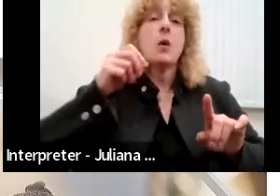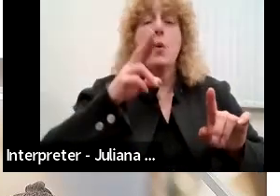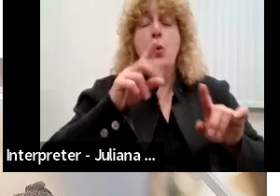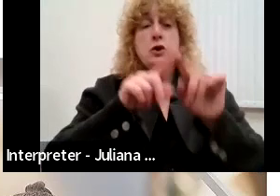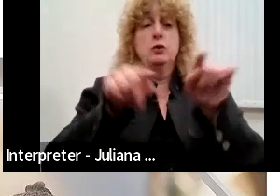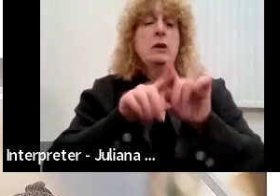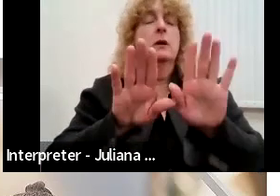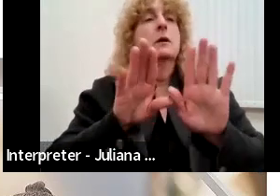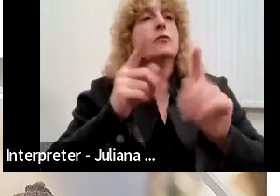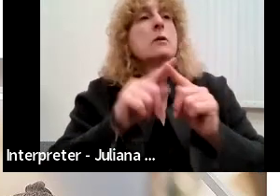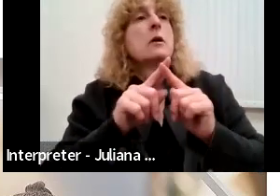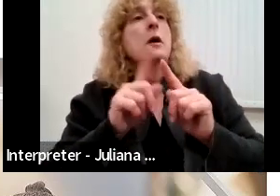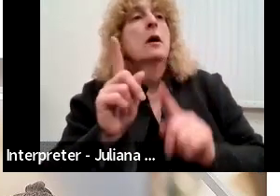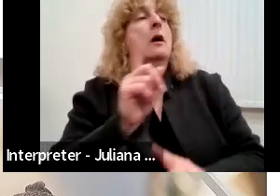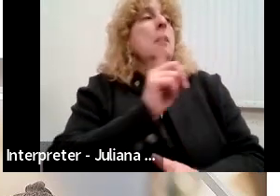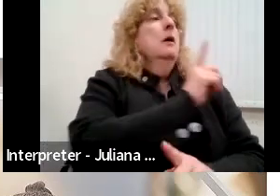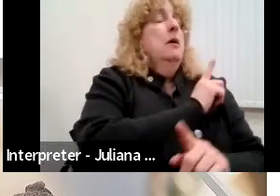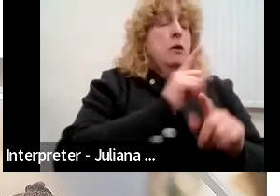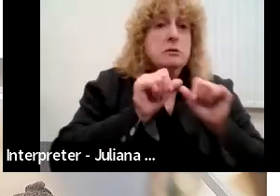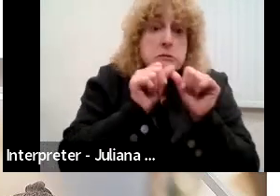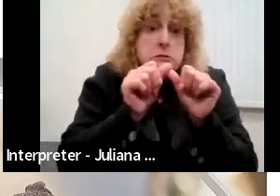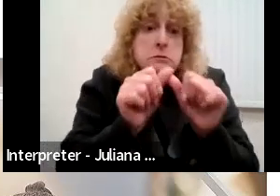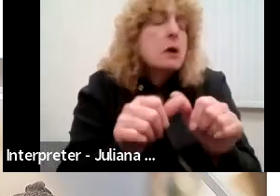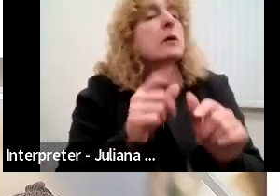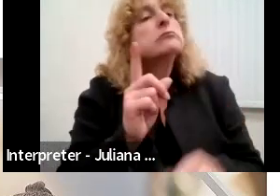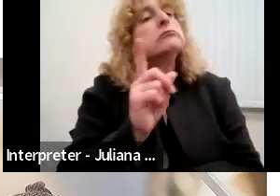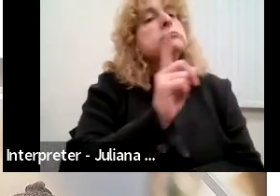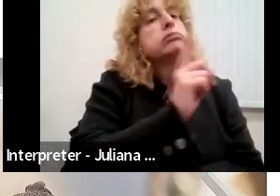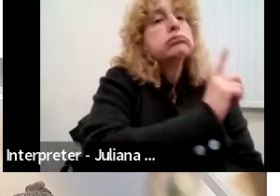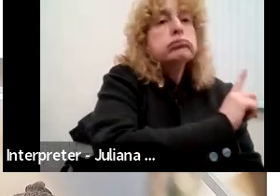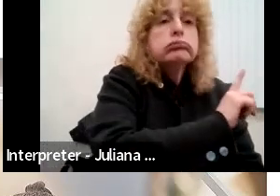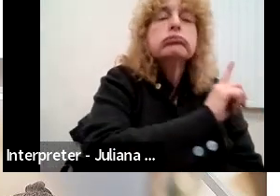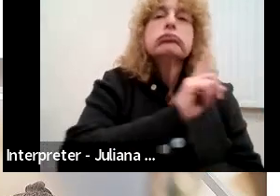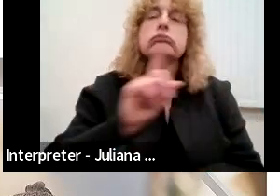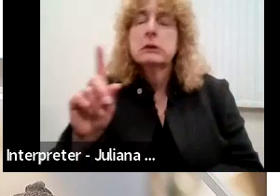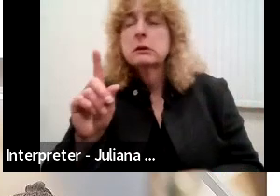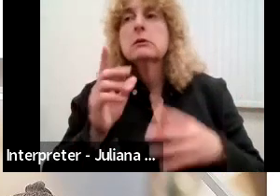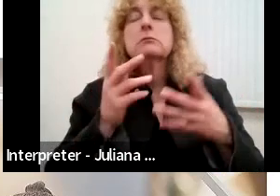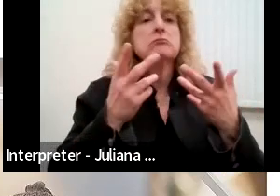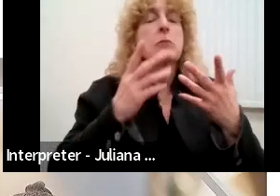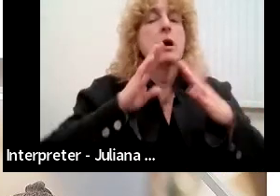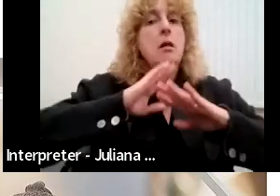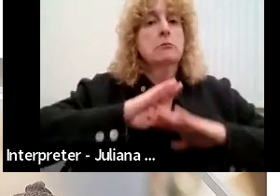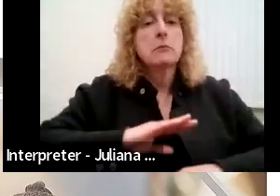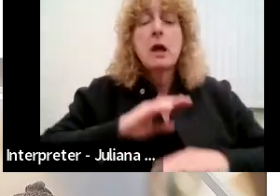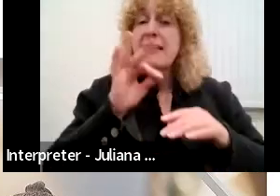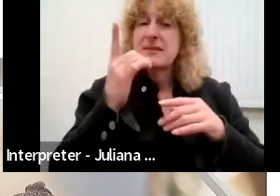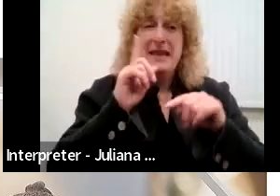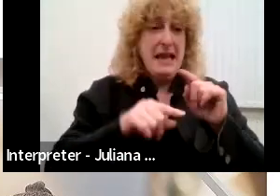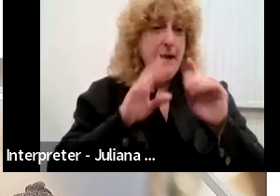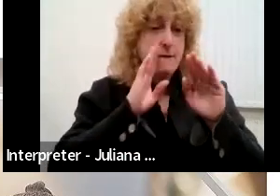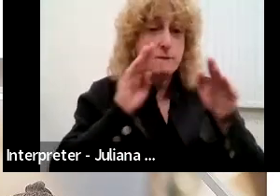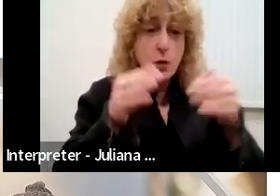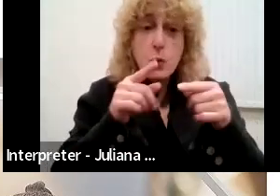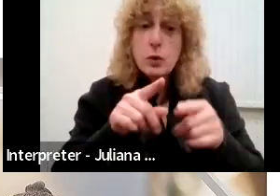or screens after it's been a while. Also, if someone tends to not be able to focus when they're reading, if they